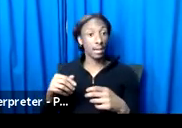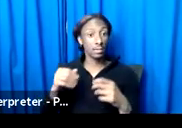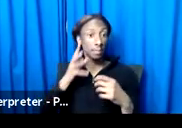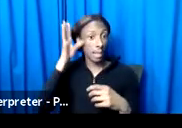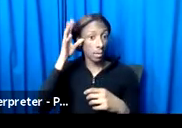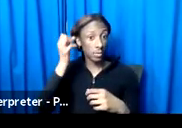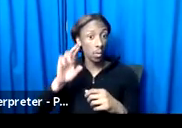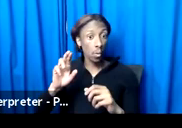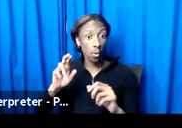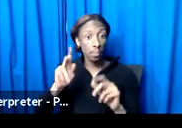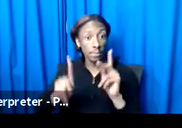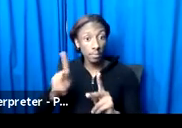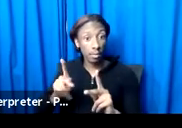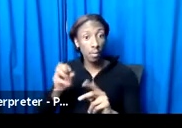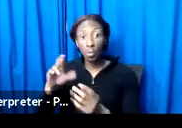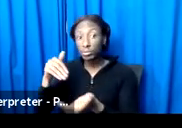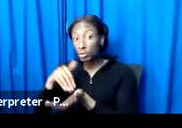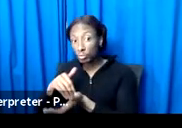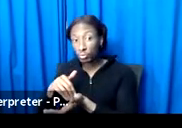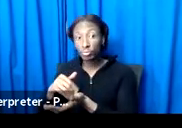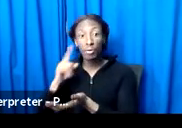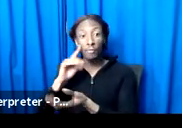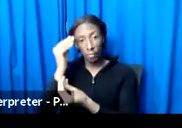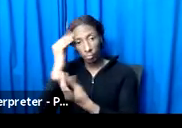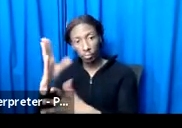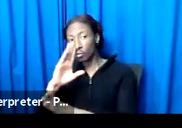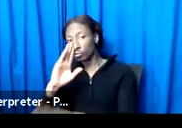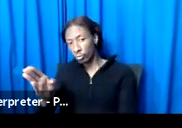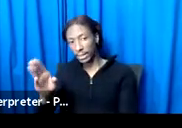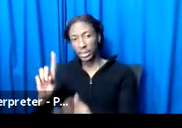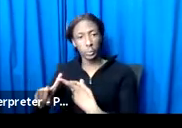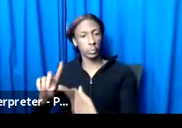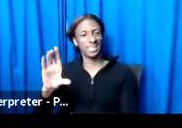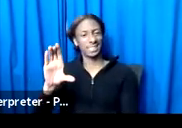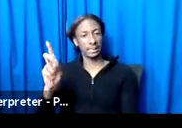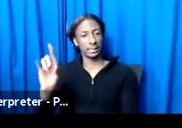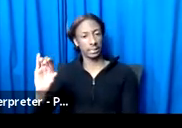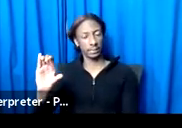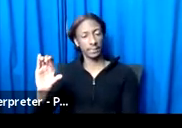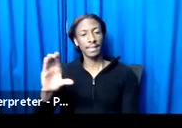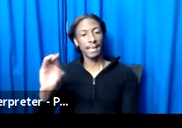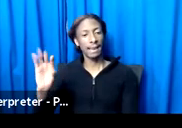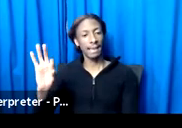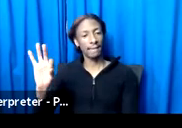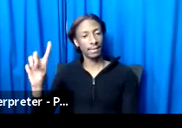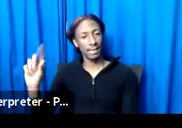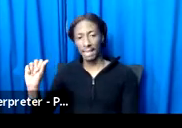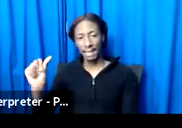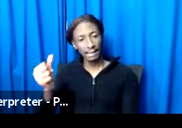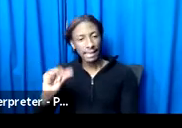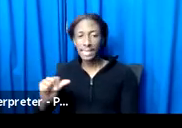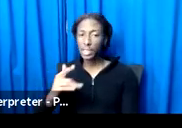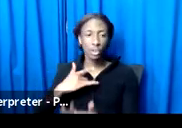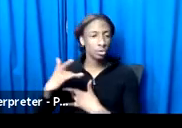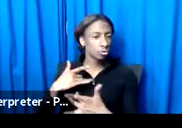individuals or healthcare providers to report directly to CDC and FDA any concerns